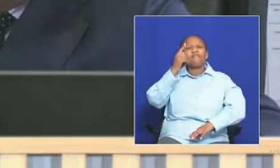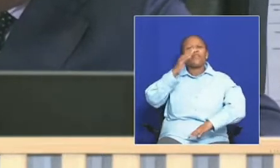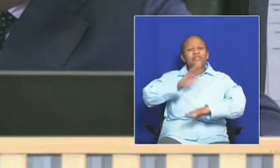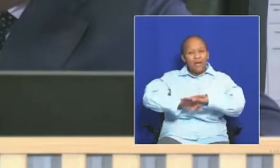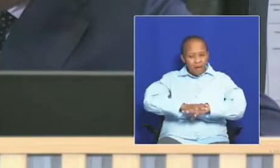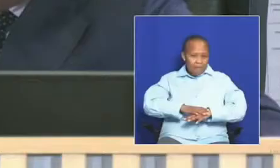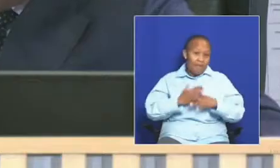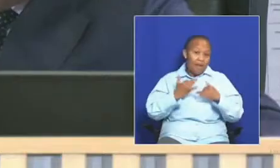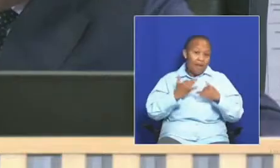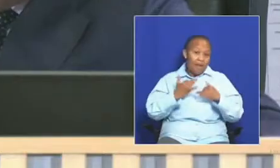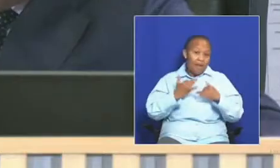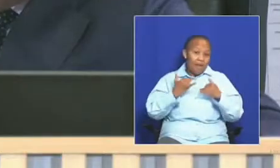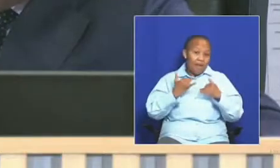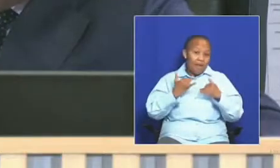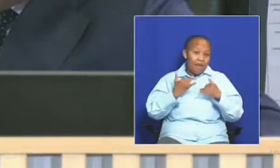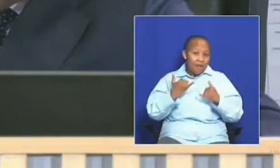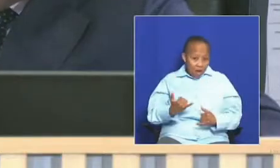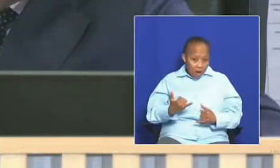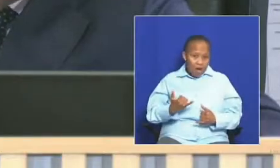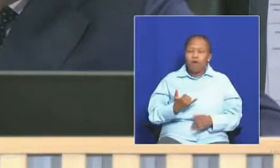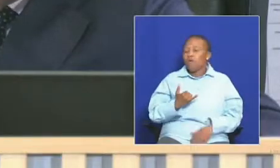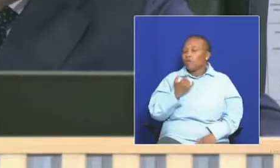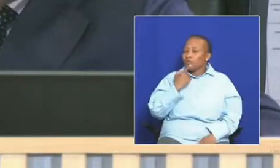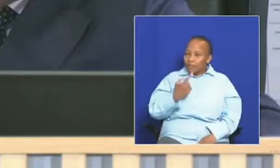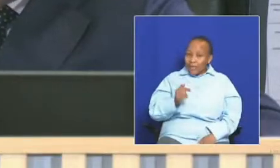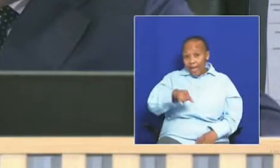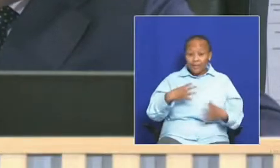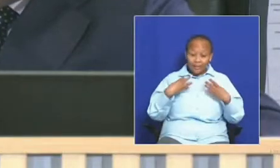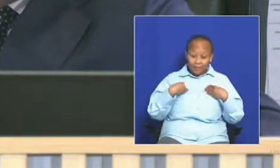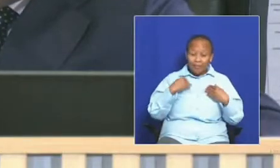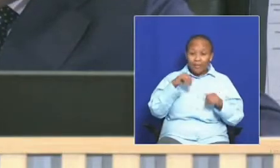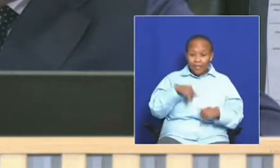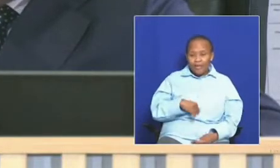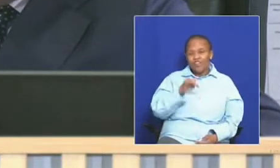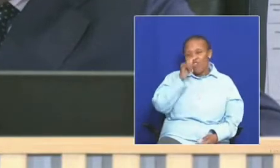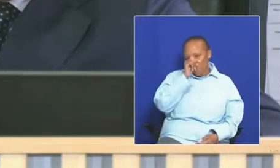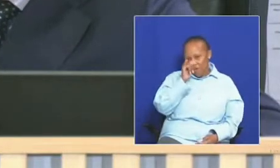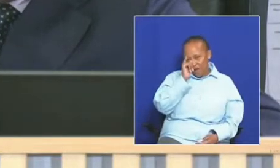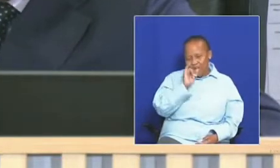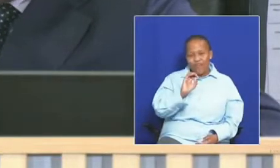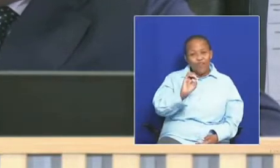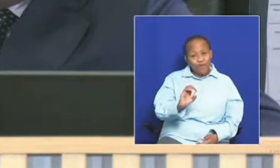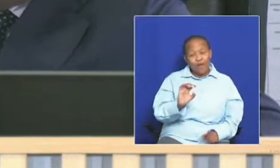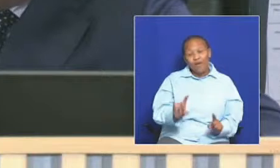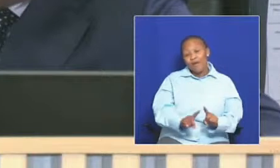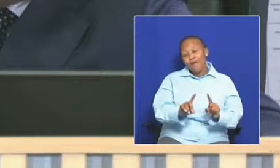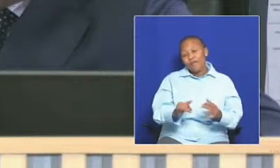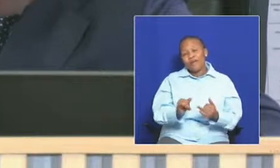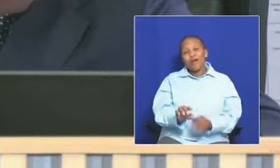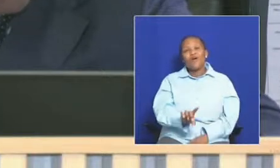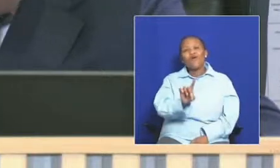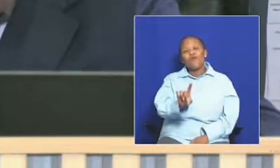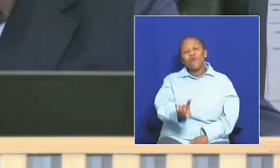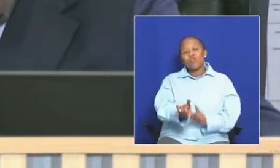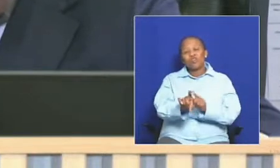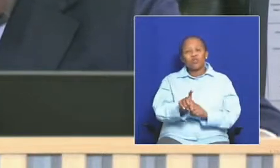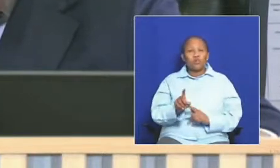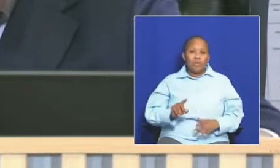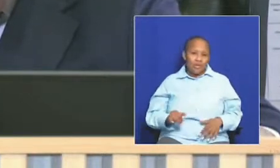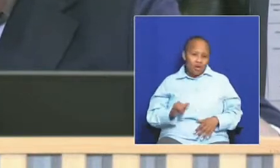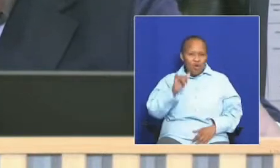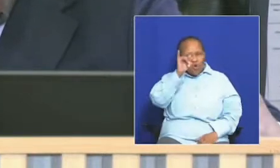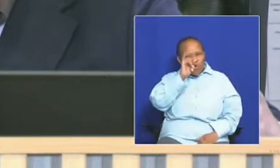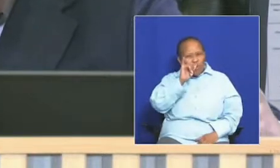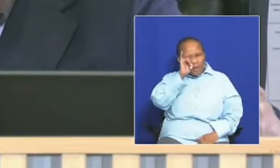is criminality. But the question that will then arise is, what is that criminality? Because on